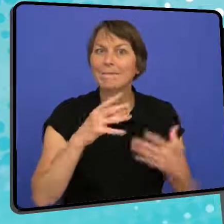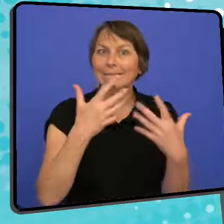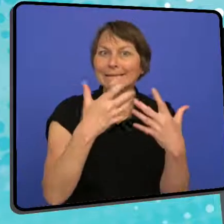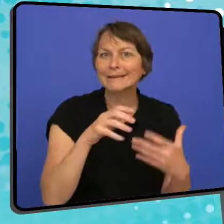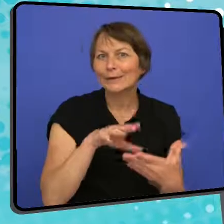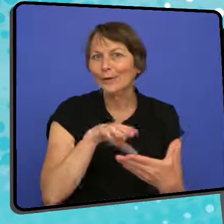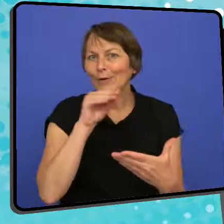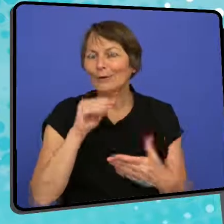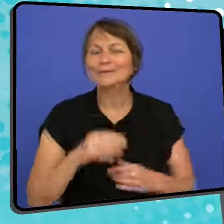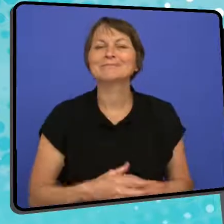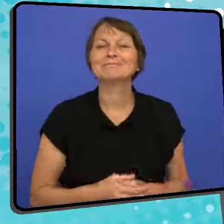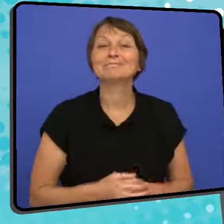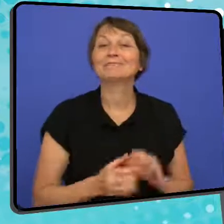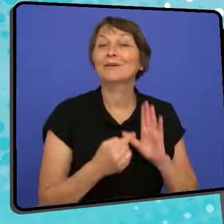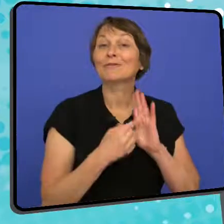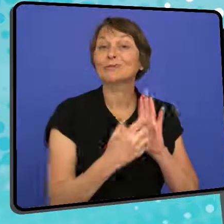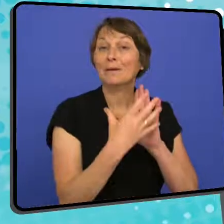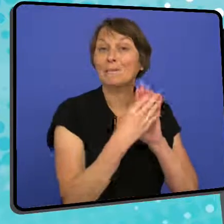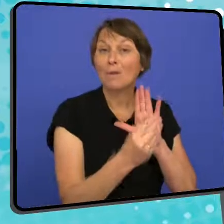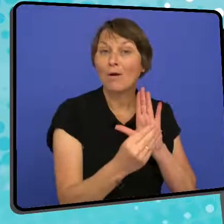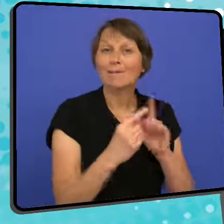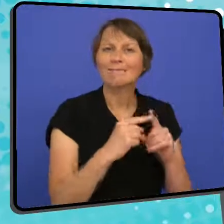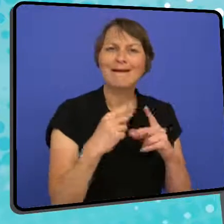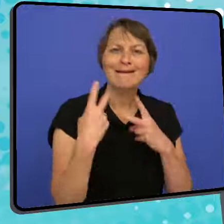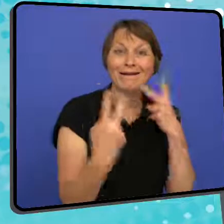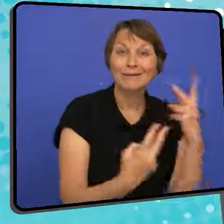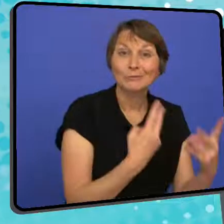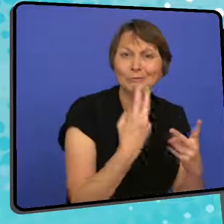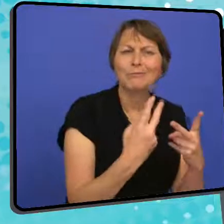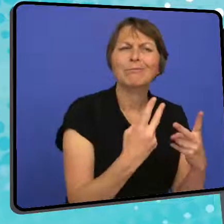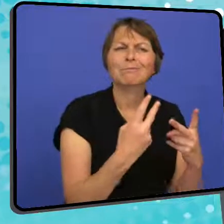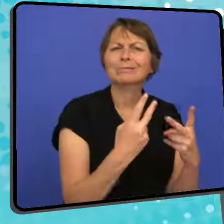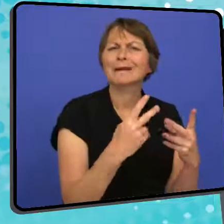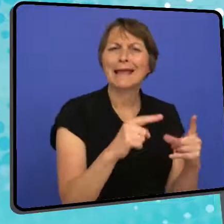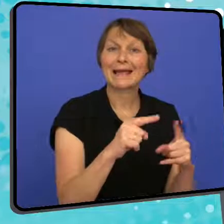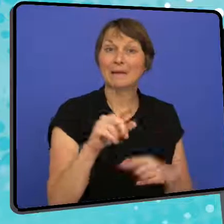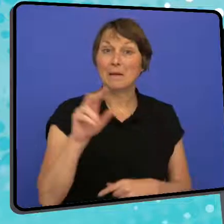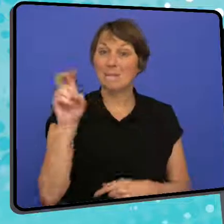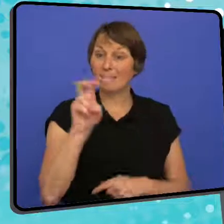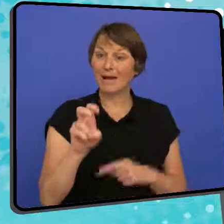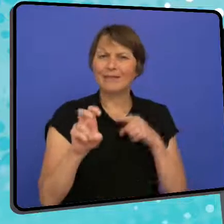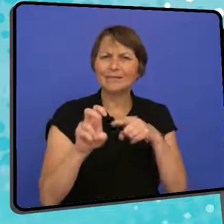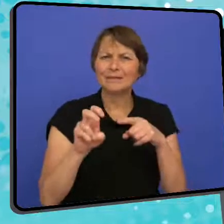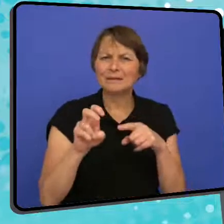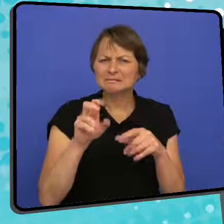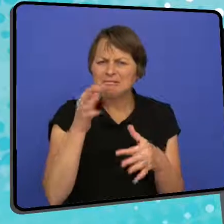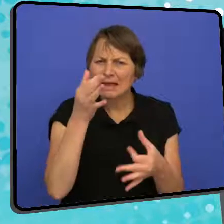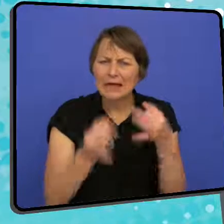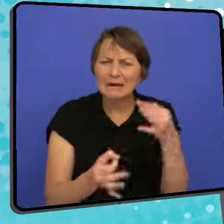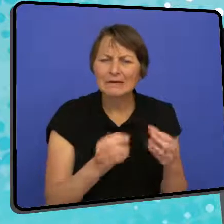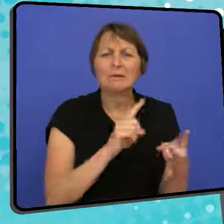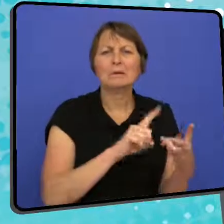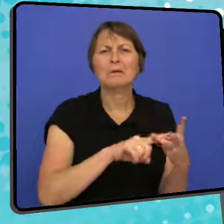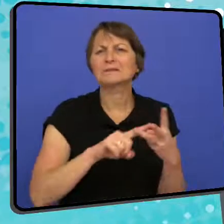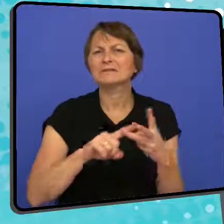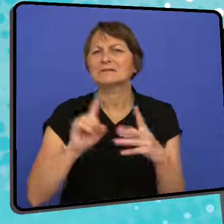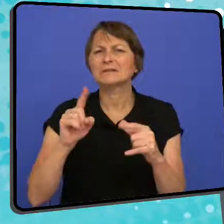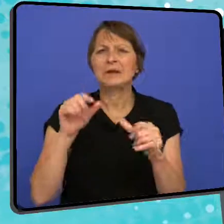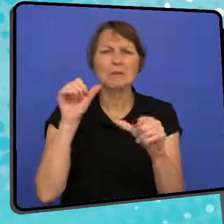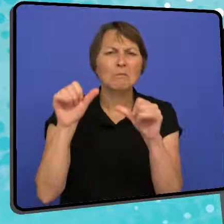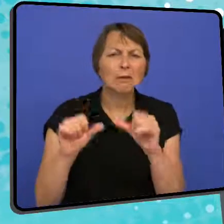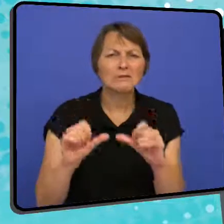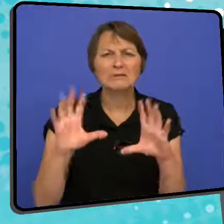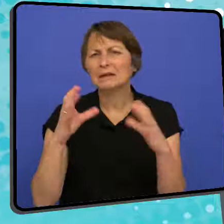modules such as explore and analyze data with Python, as well as train and evaluate regression, clustering,